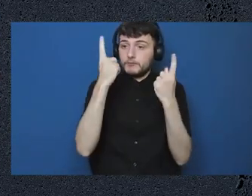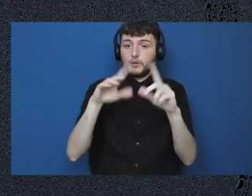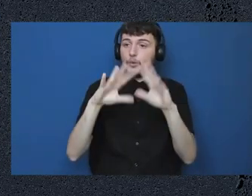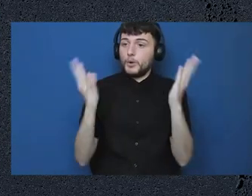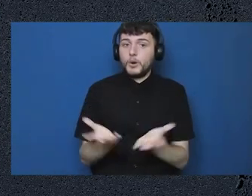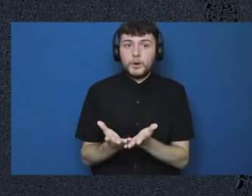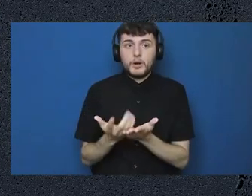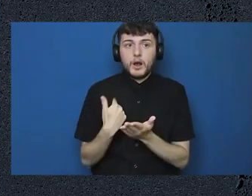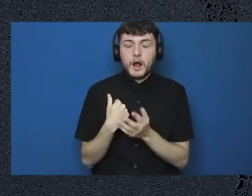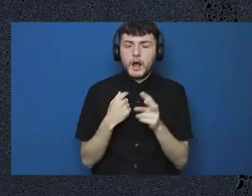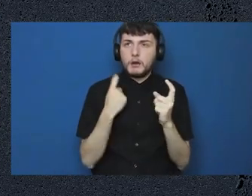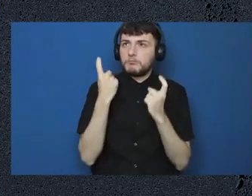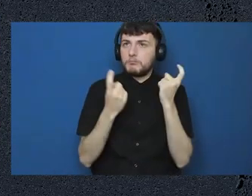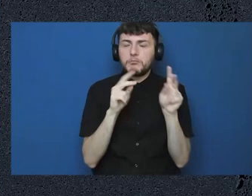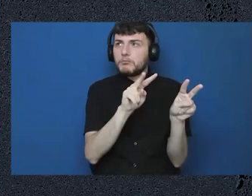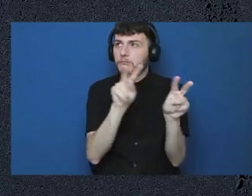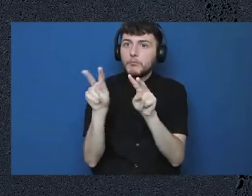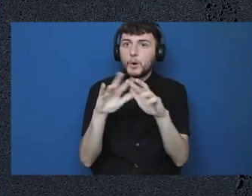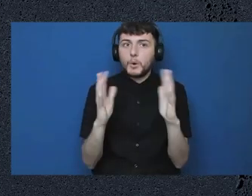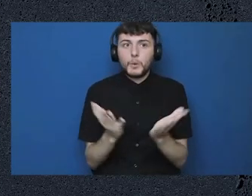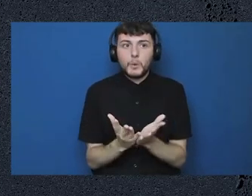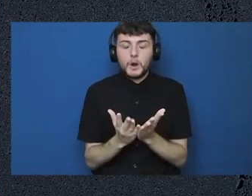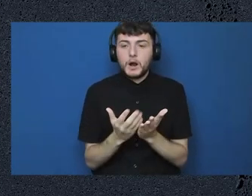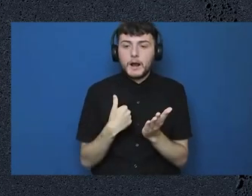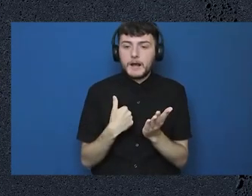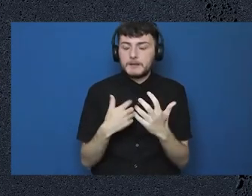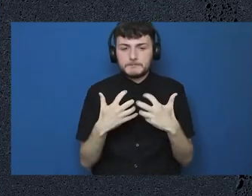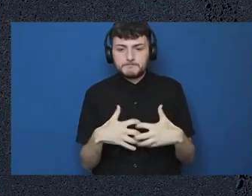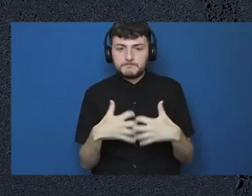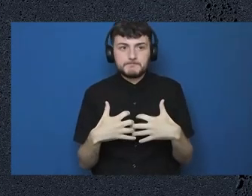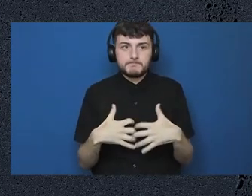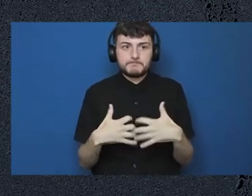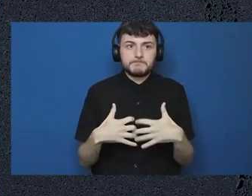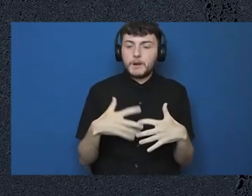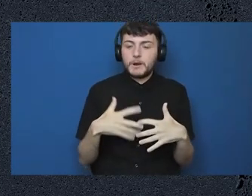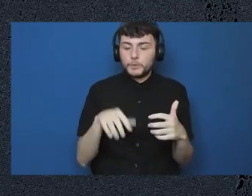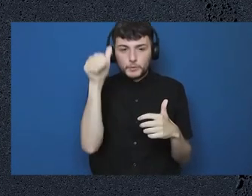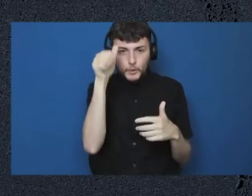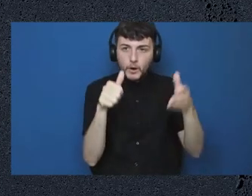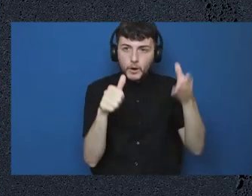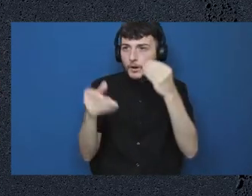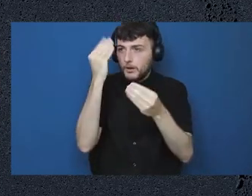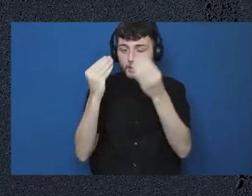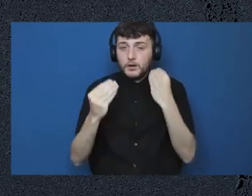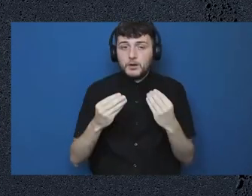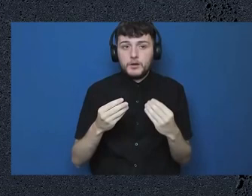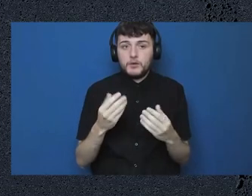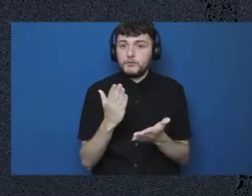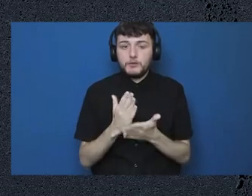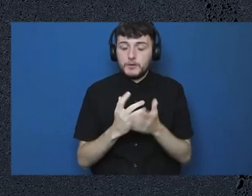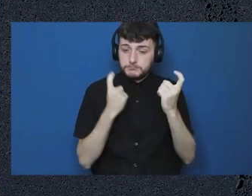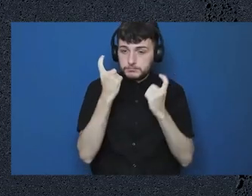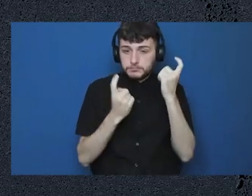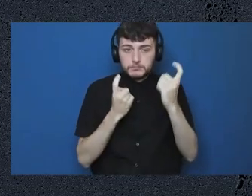it and I didn't know what was going on. I had my own challenges and I just wanted to know things. And that kind of led inevitably,